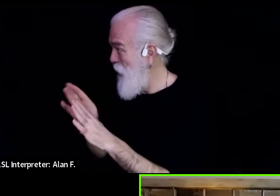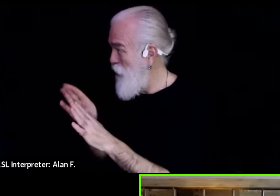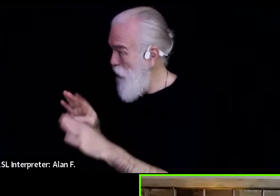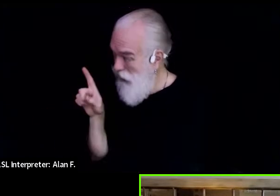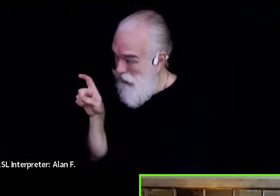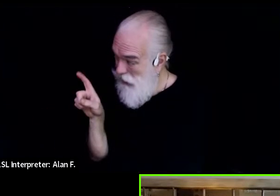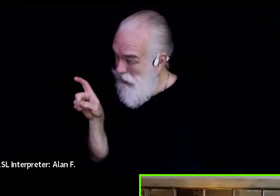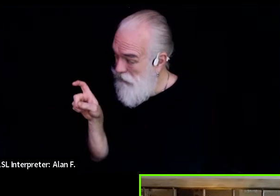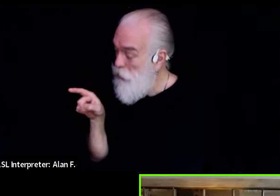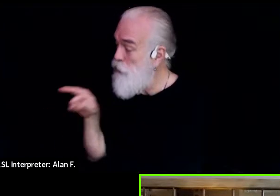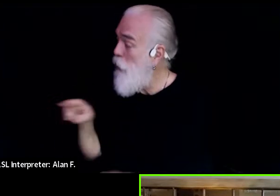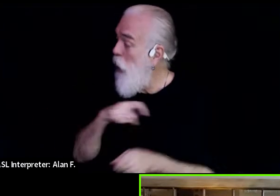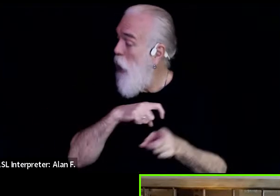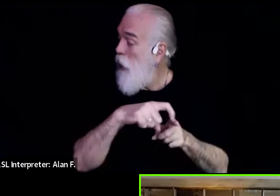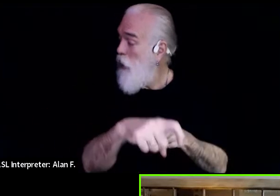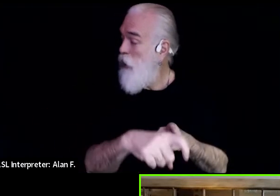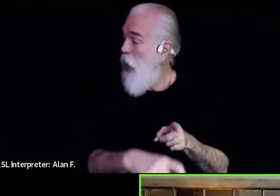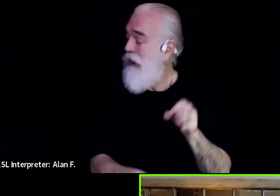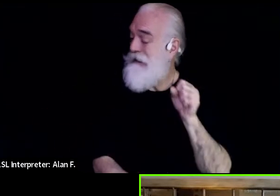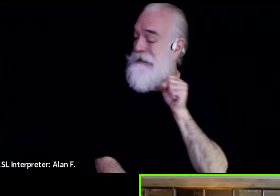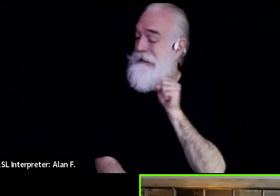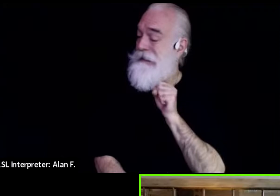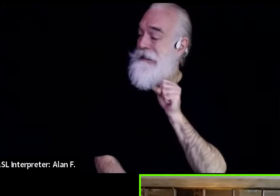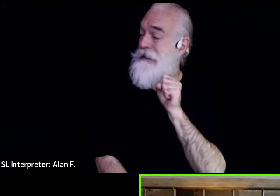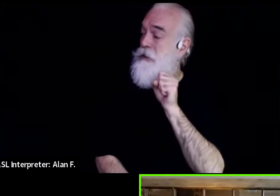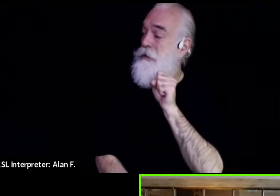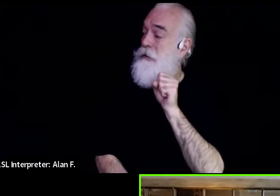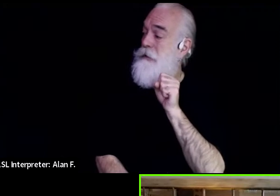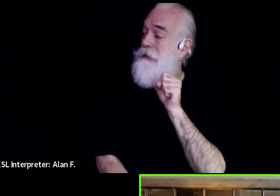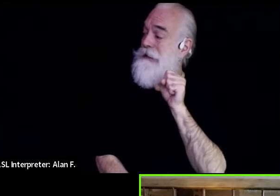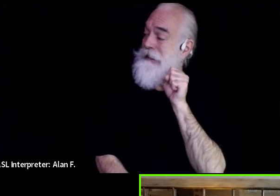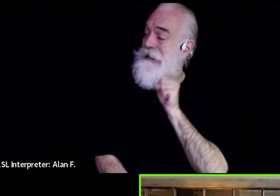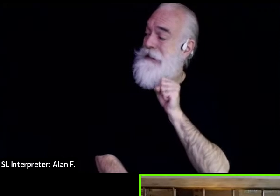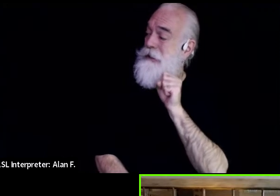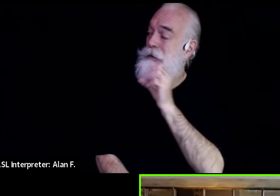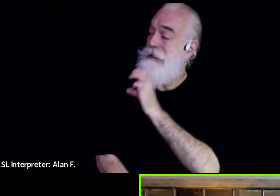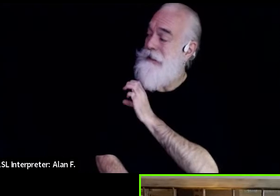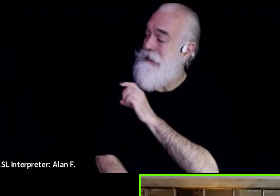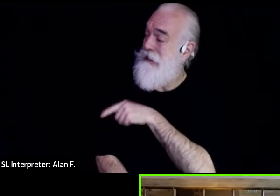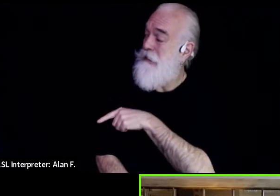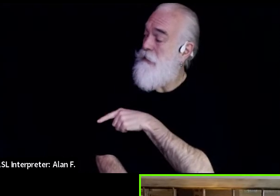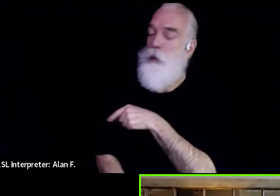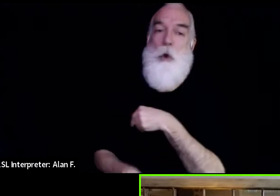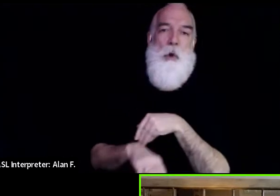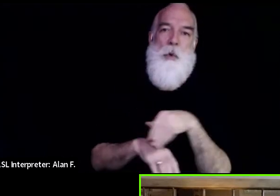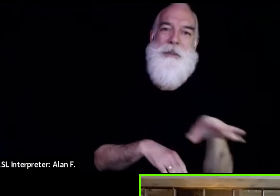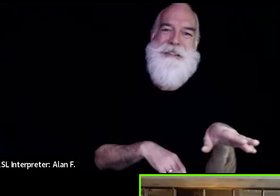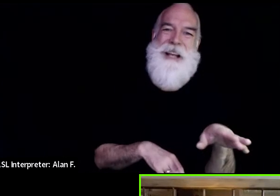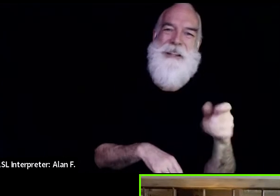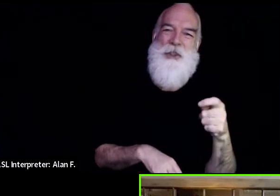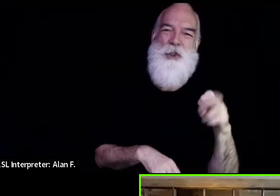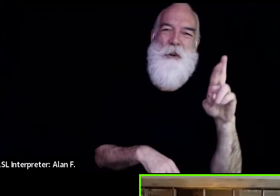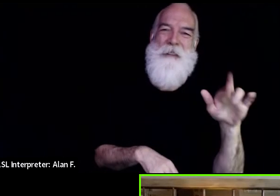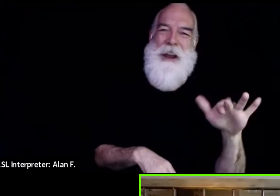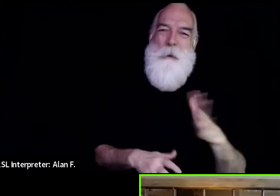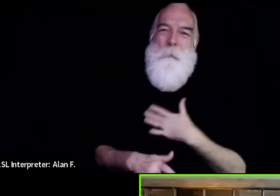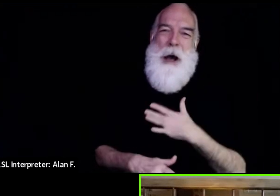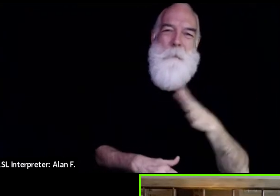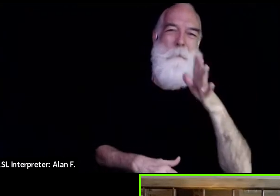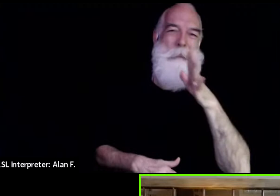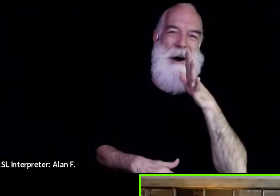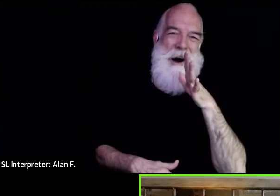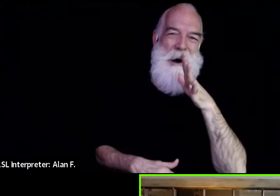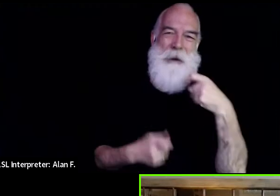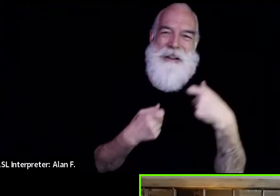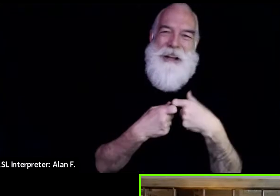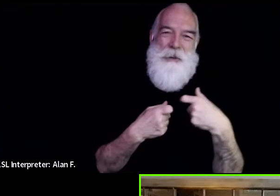Did you call this senior citizen? I said, because if you sent a survey to my mother electronically, she's probably not going to